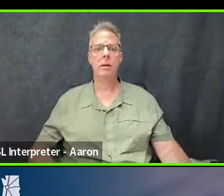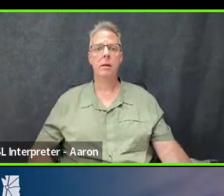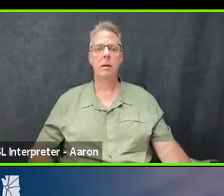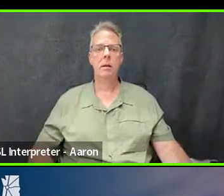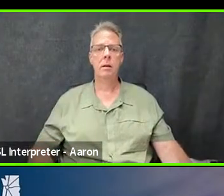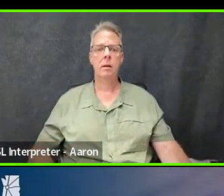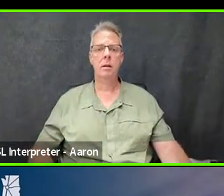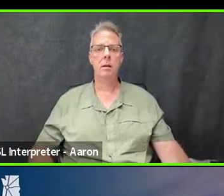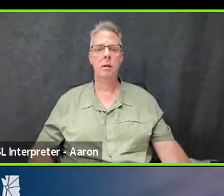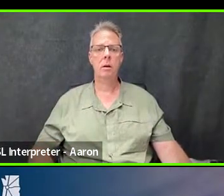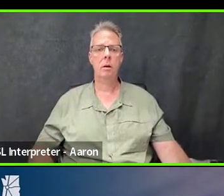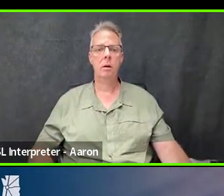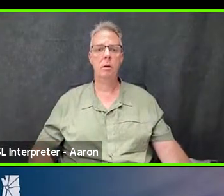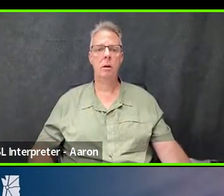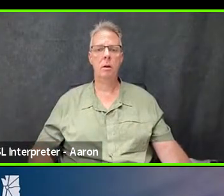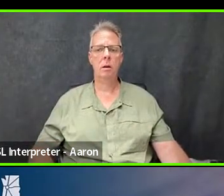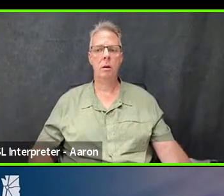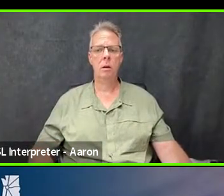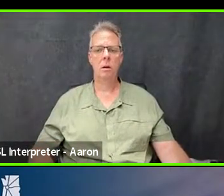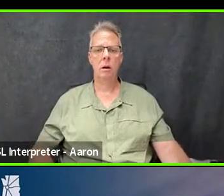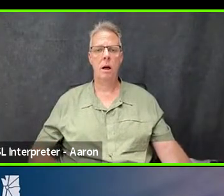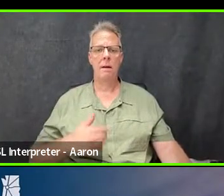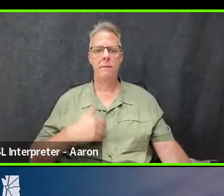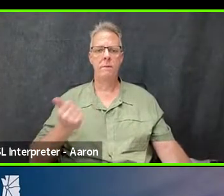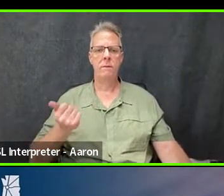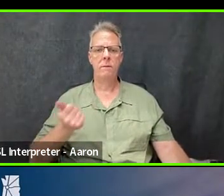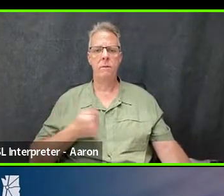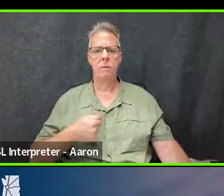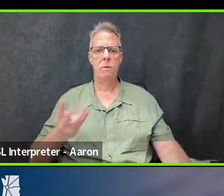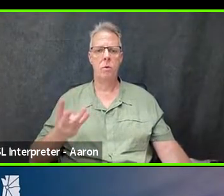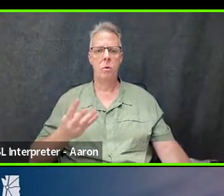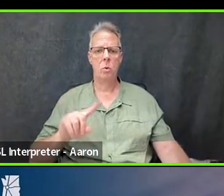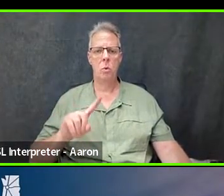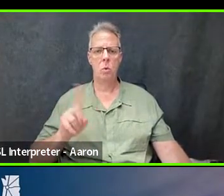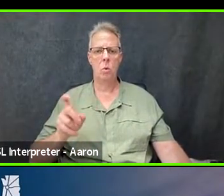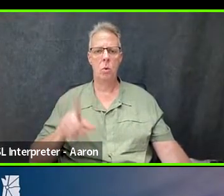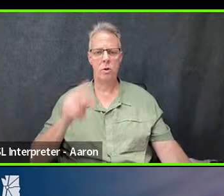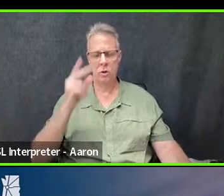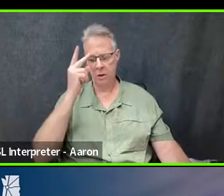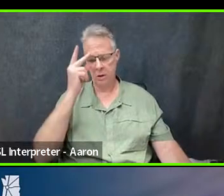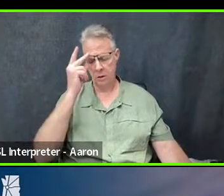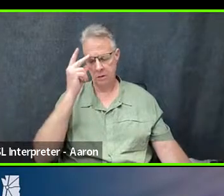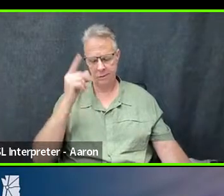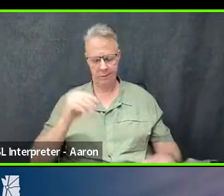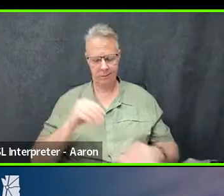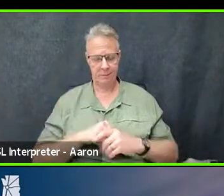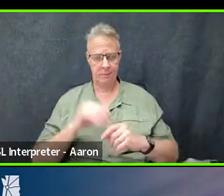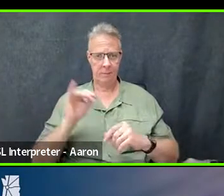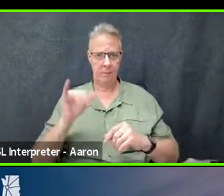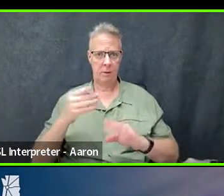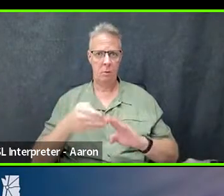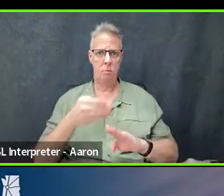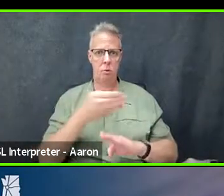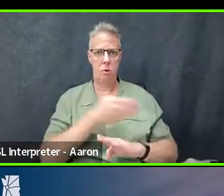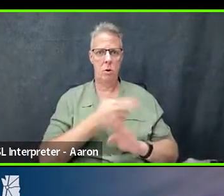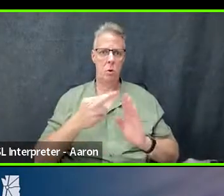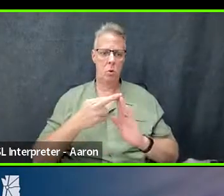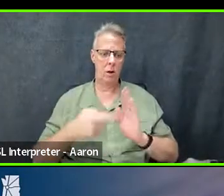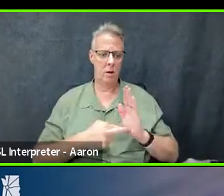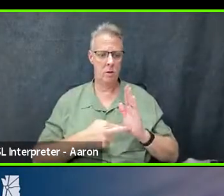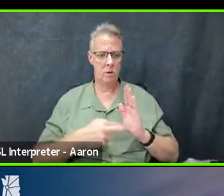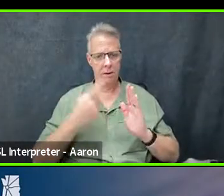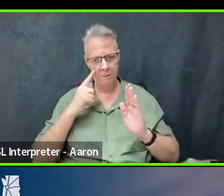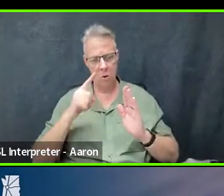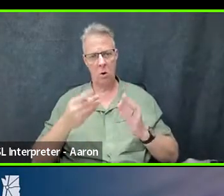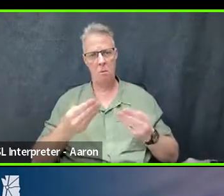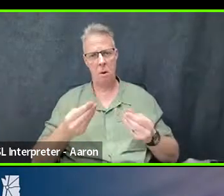Okay, there were a couple of questions in the pre-registration about